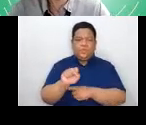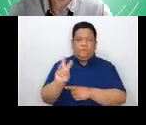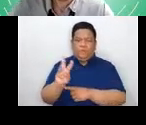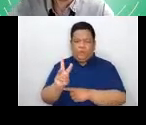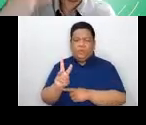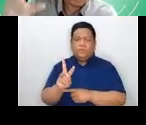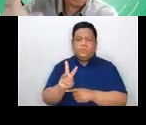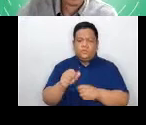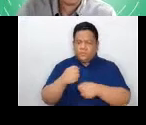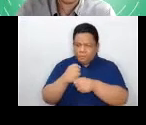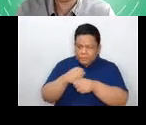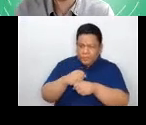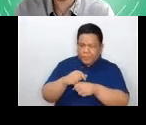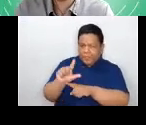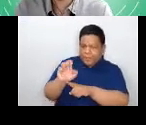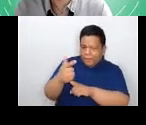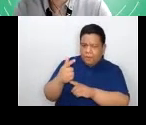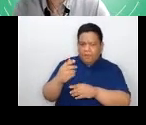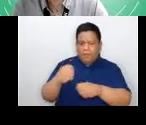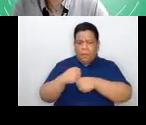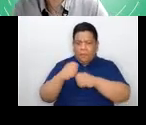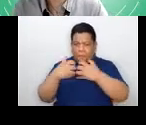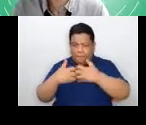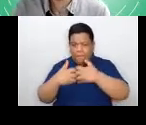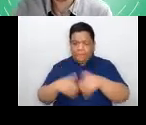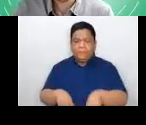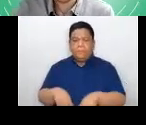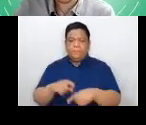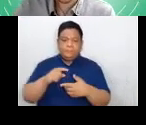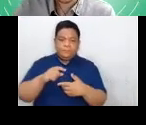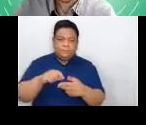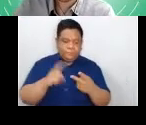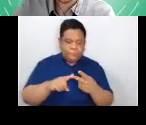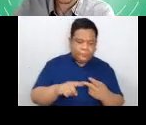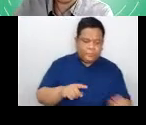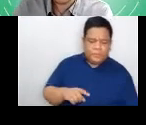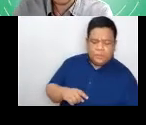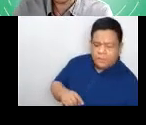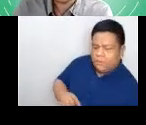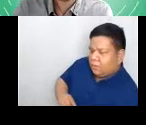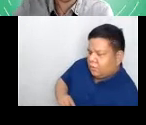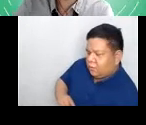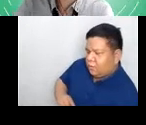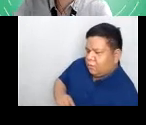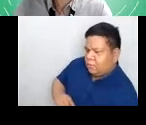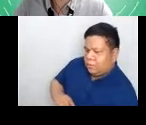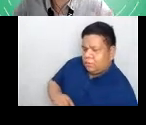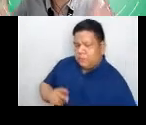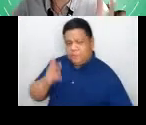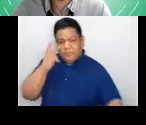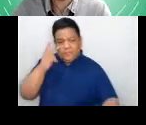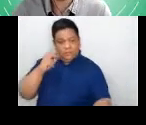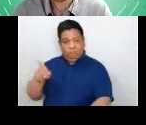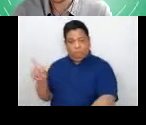legs and you can work out the mechanics of how they move. Even things like clocks, or example in the bottom right, you have this